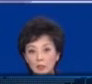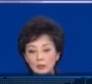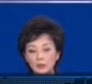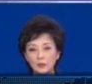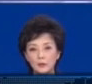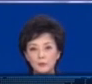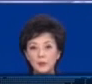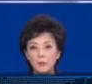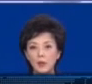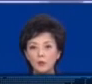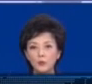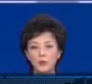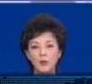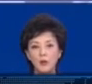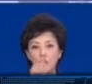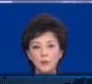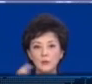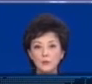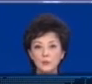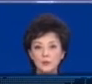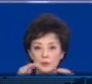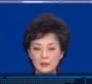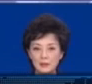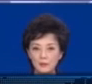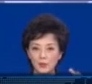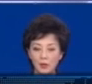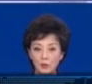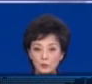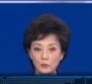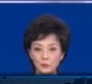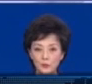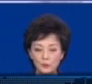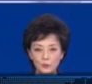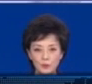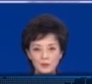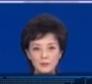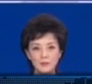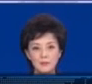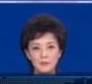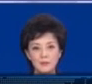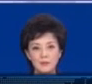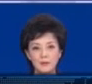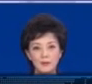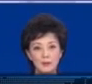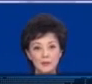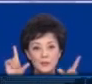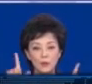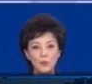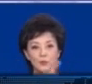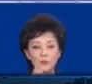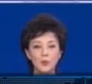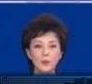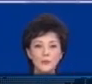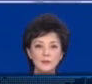be realistic and practical and rise up to the challenge and resolve all